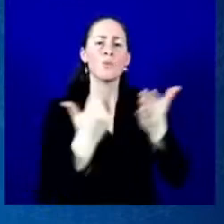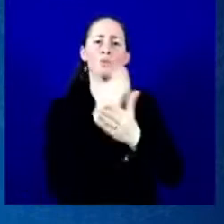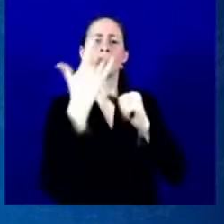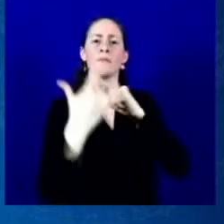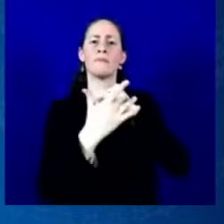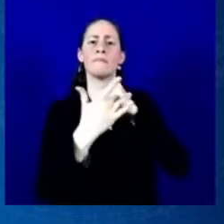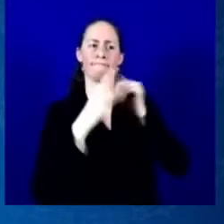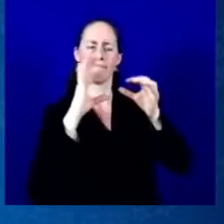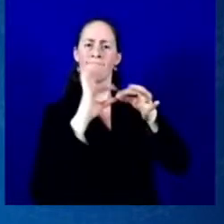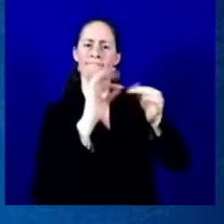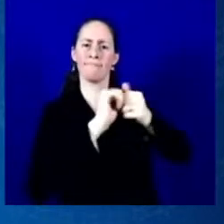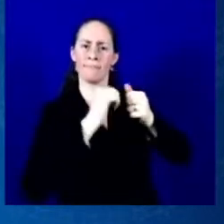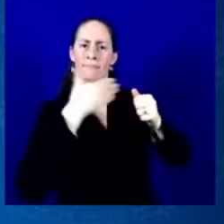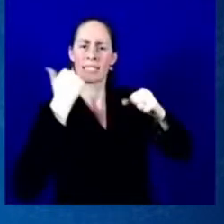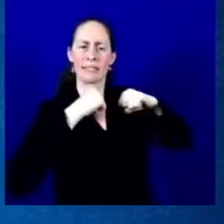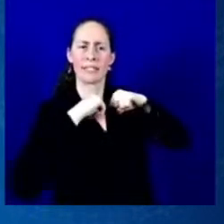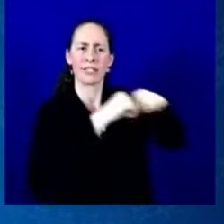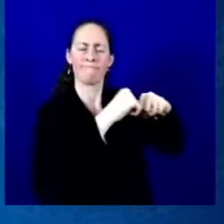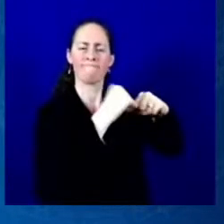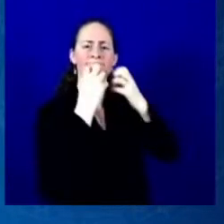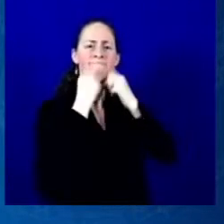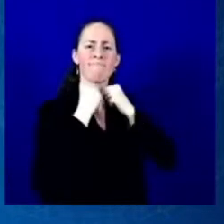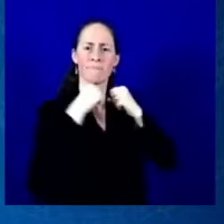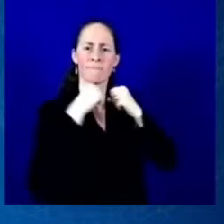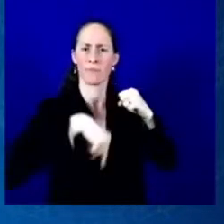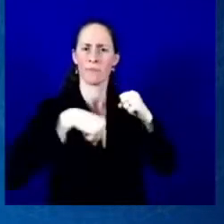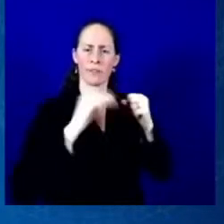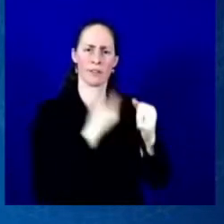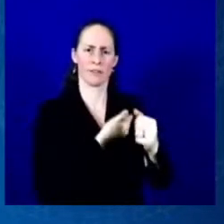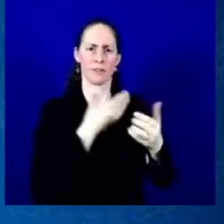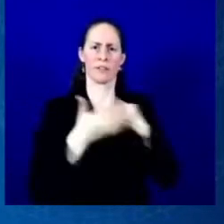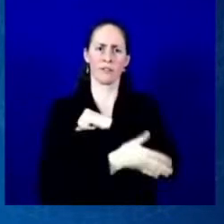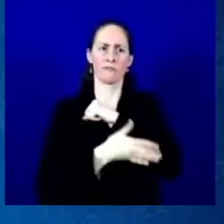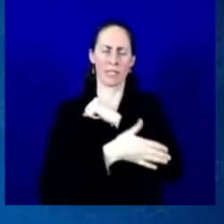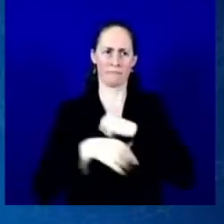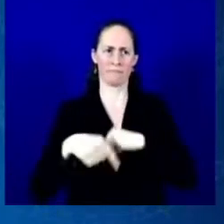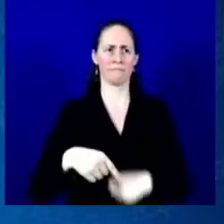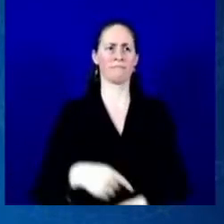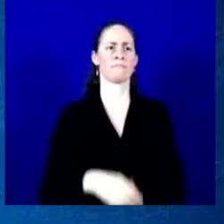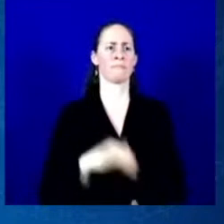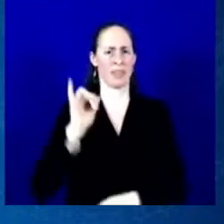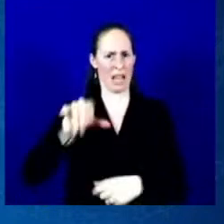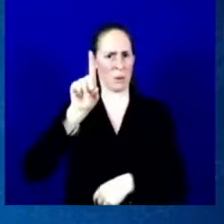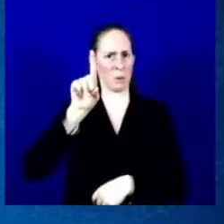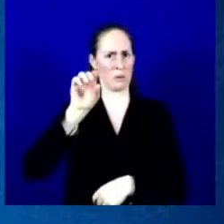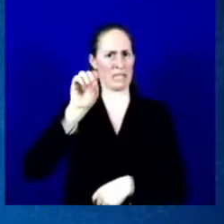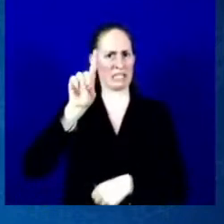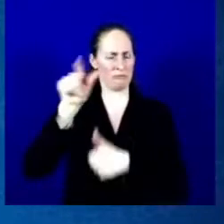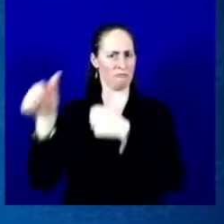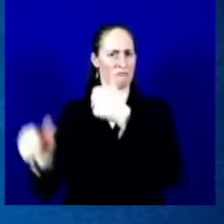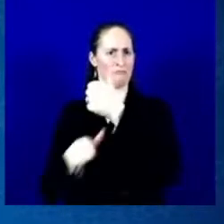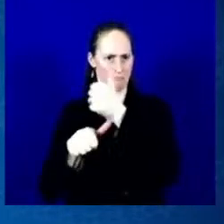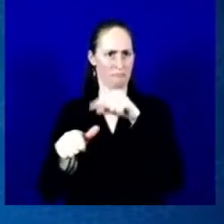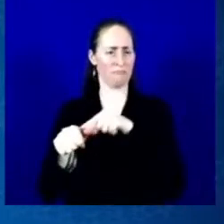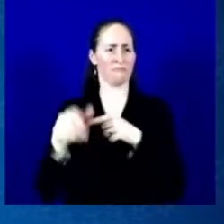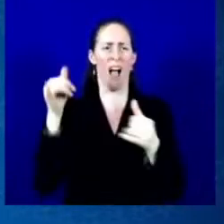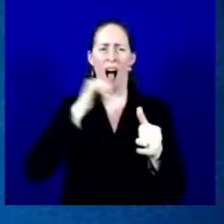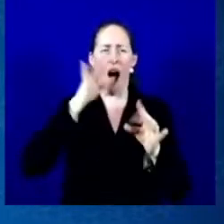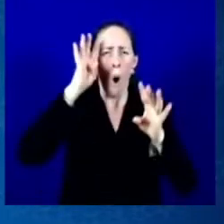it's a semi-separate agency. It's under the Defense Department. It's led to everything from the discovery of the